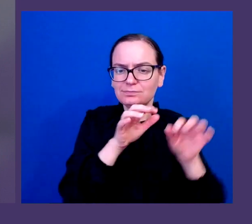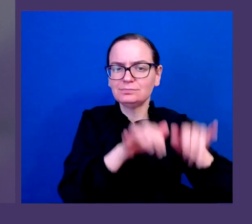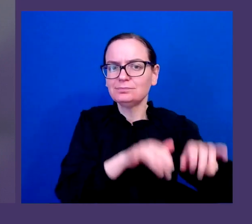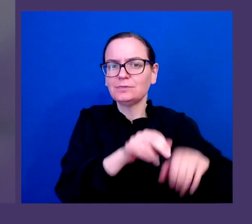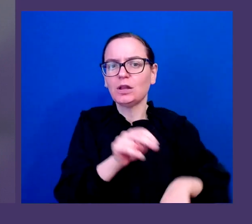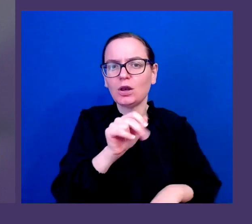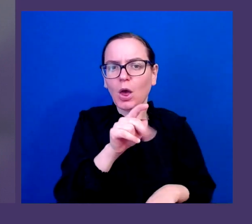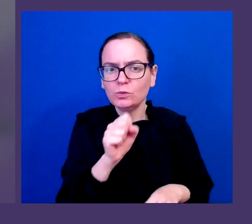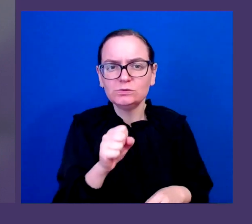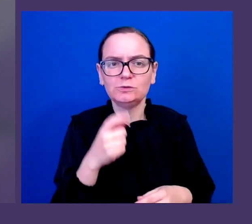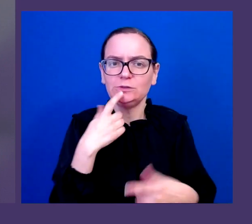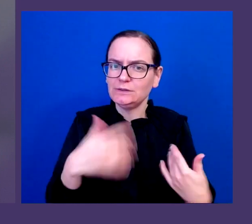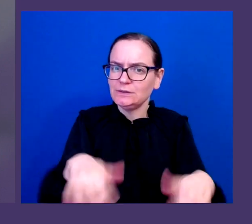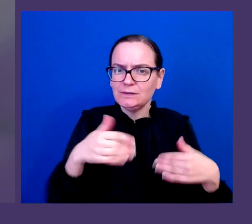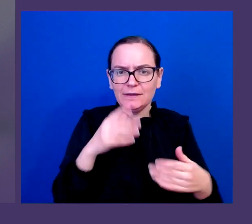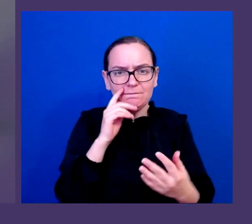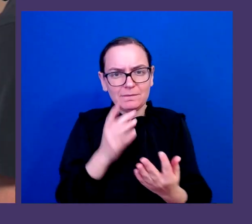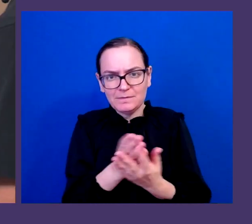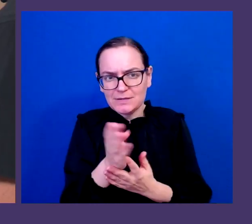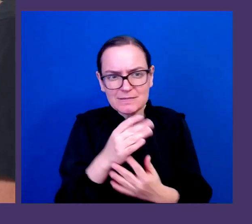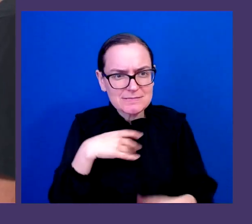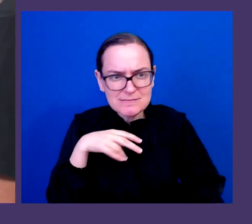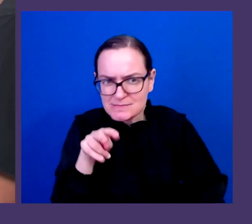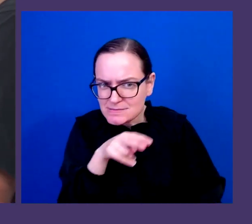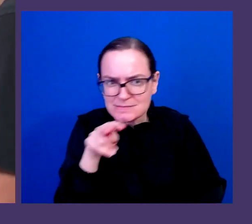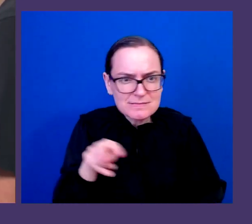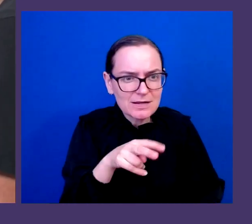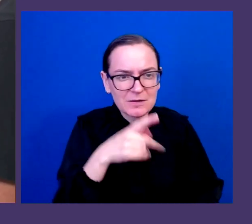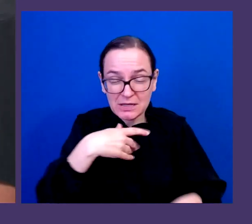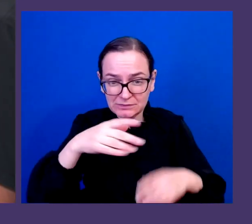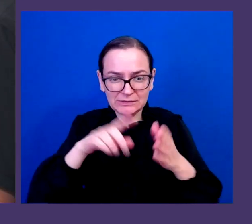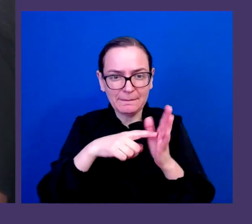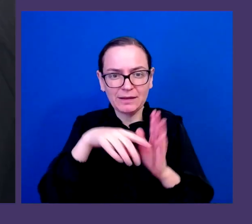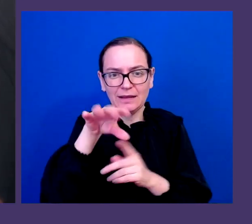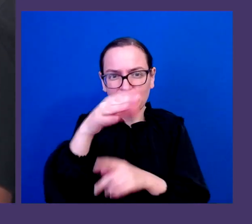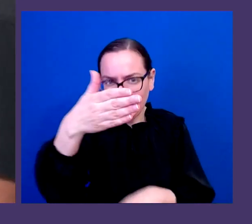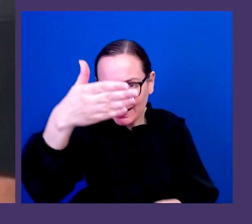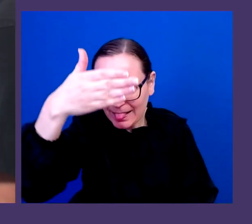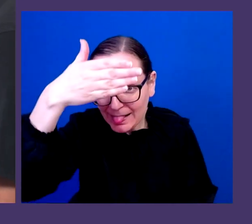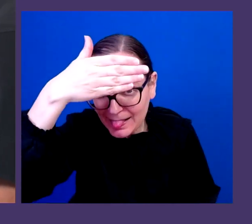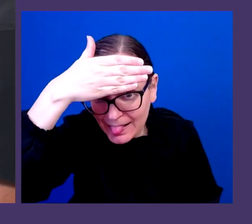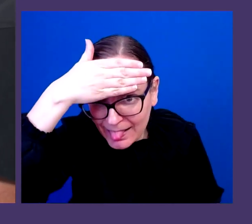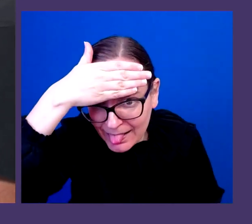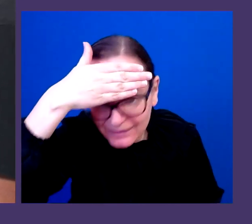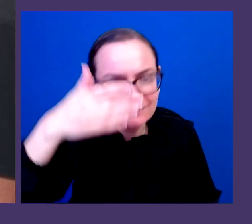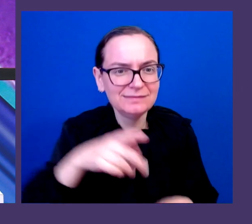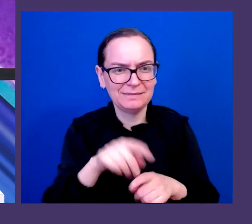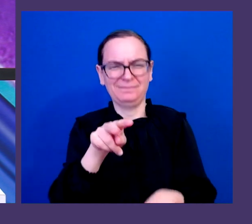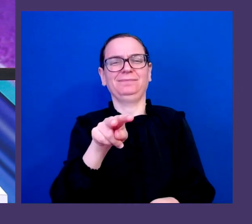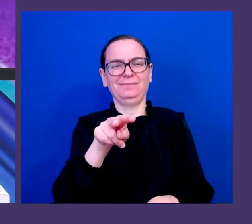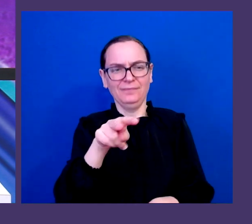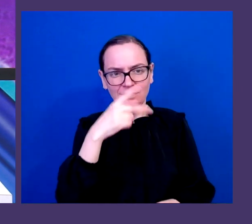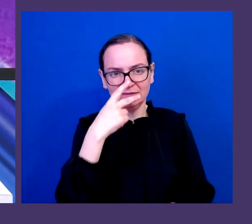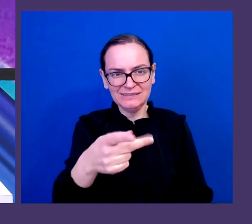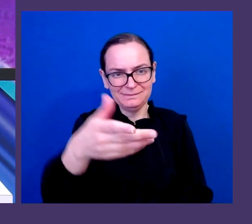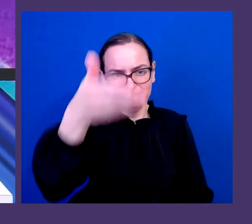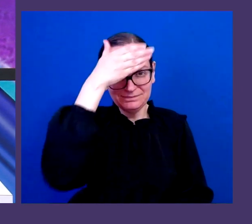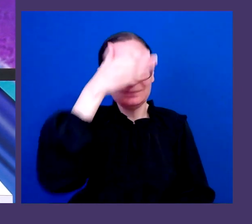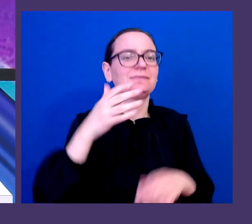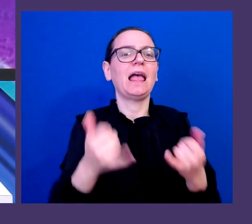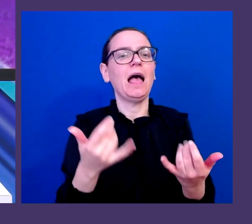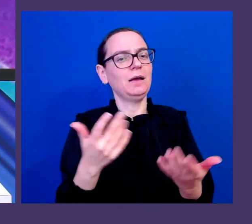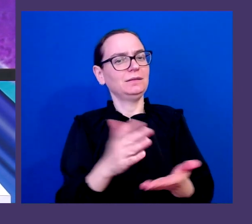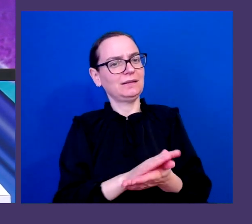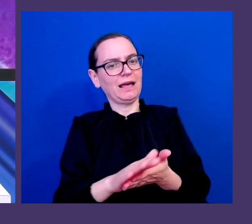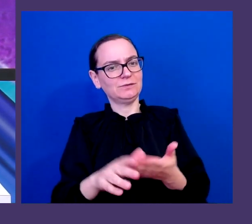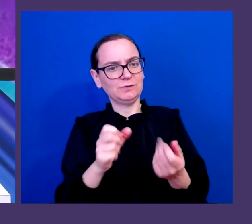having, I can sit back and engage. We are thrilled that people aren't going to have to take time taking notes, and